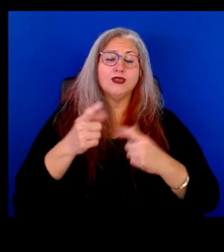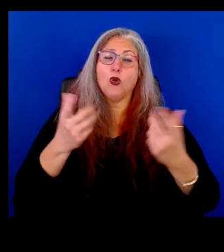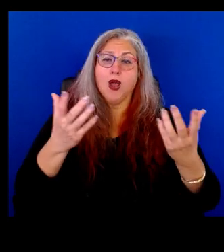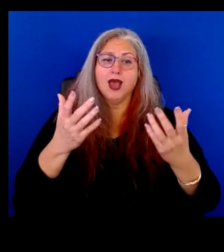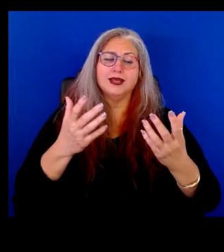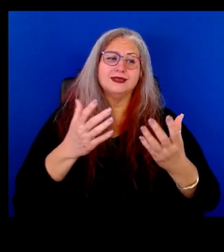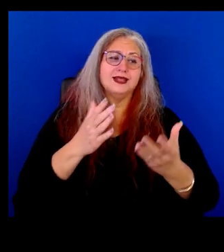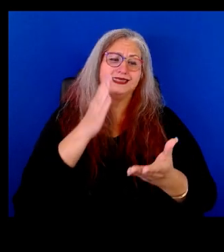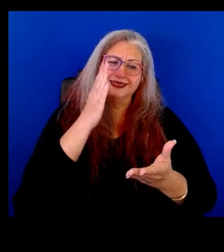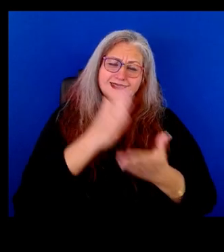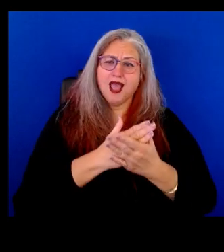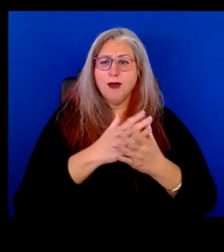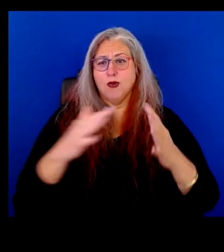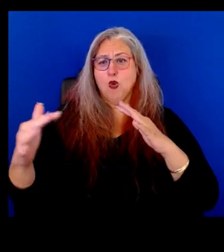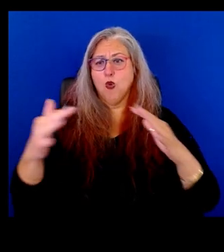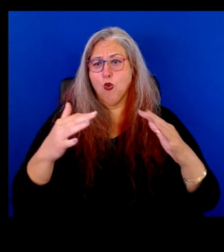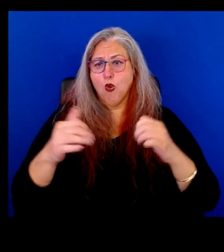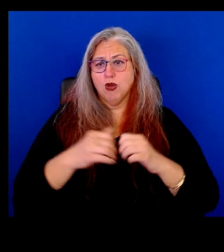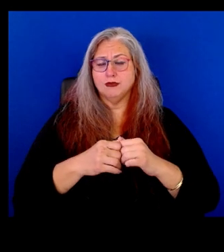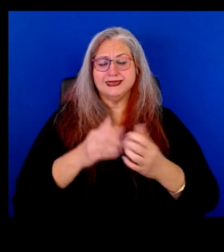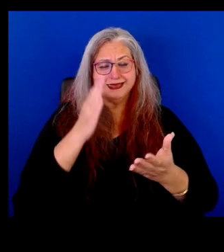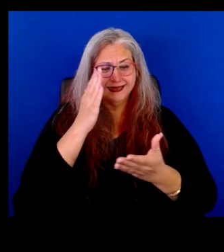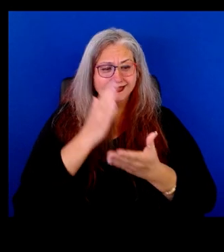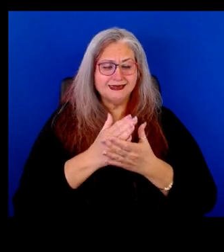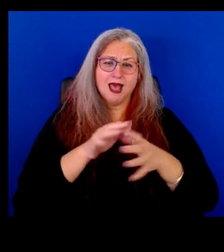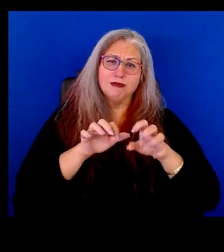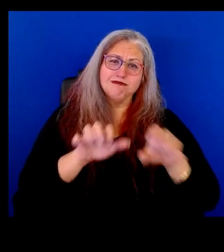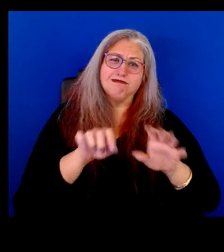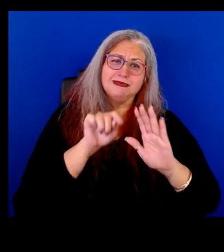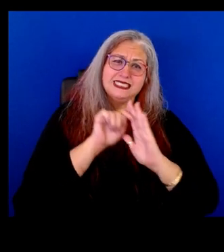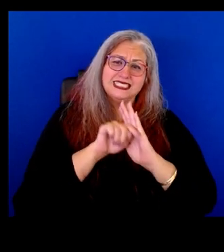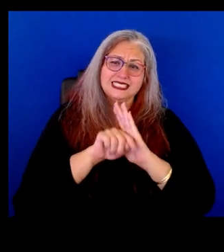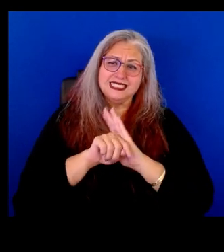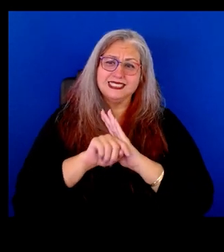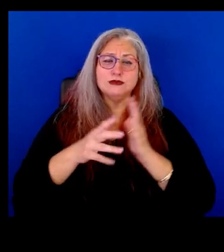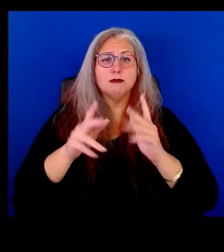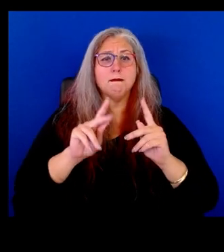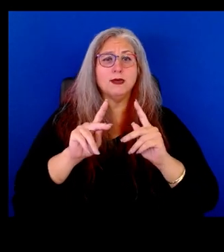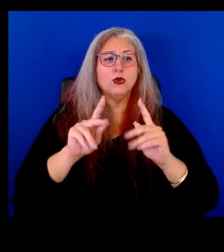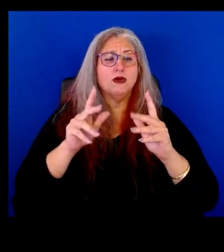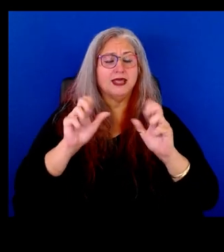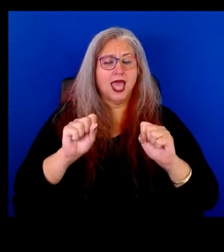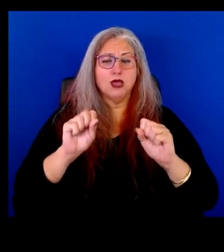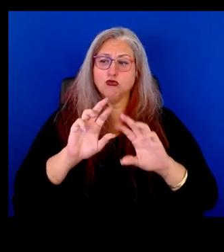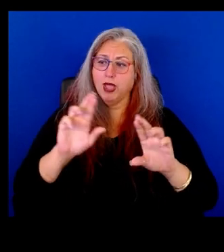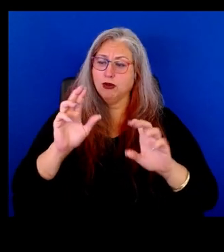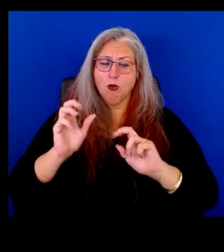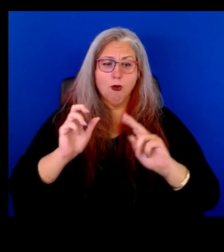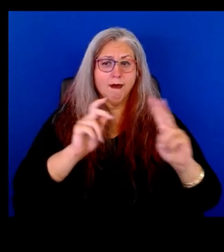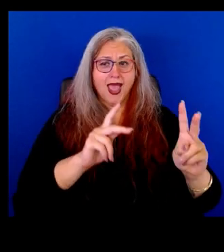others, is just to stop this war, stop this genocide, so that people can go